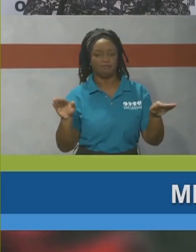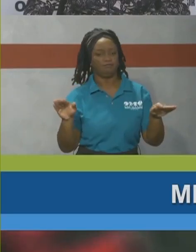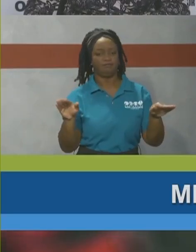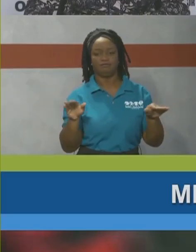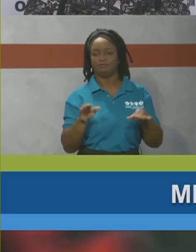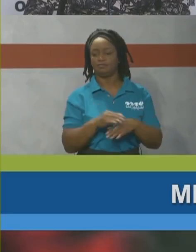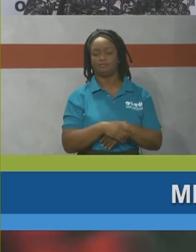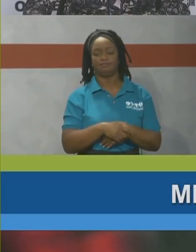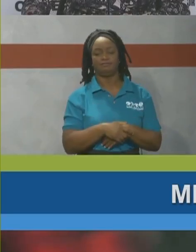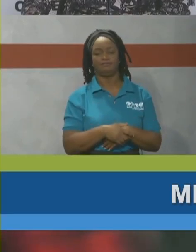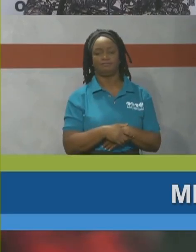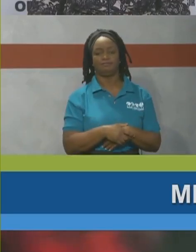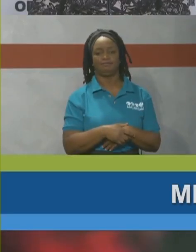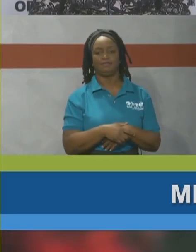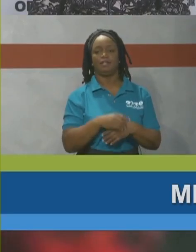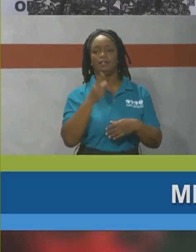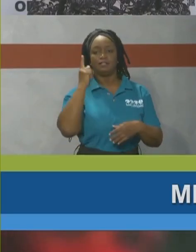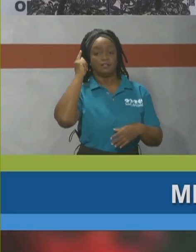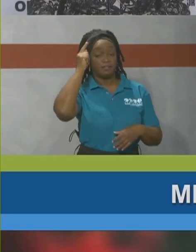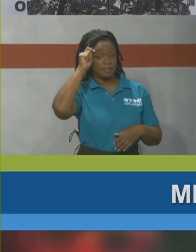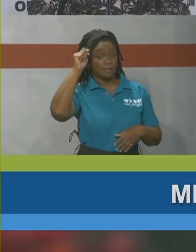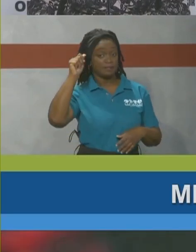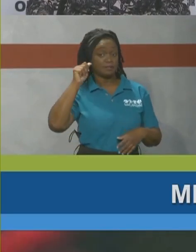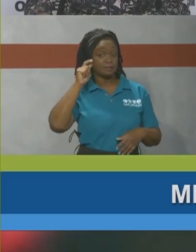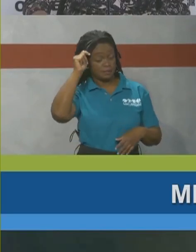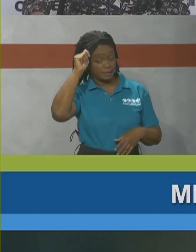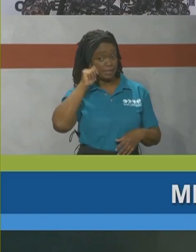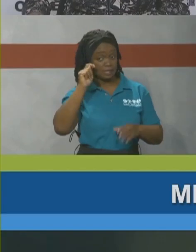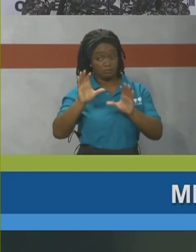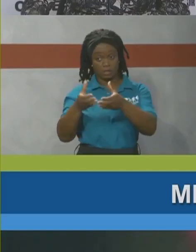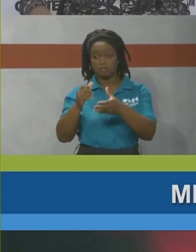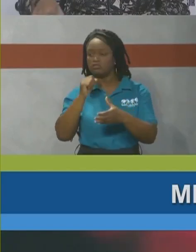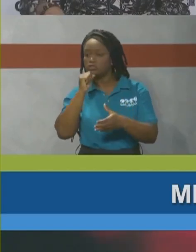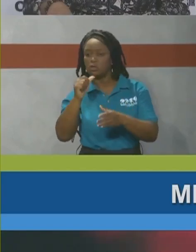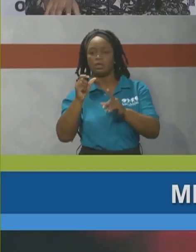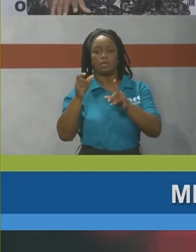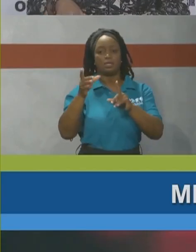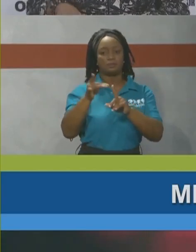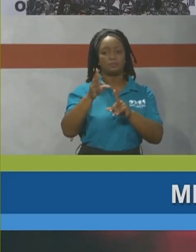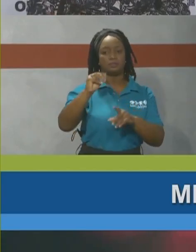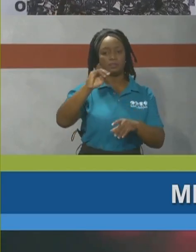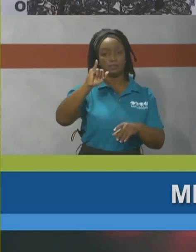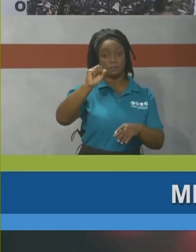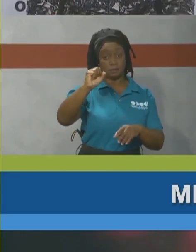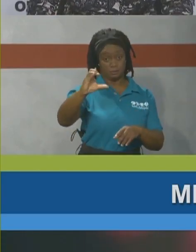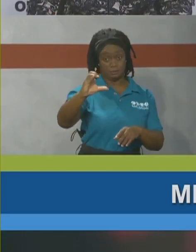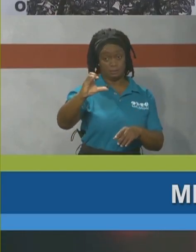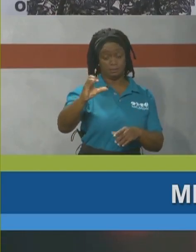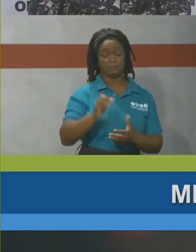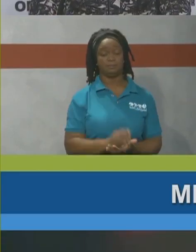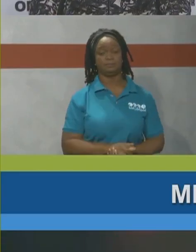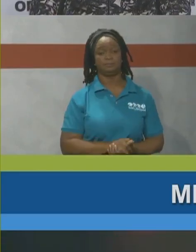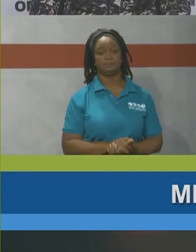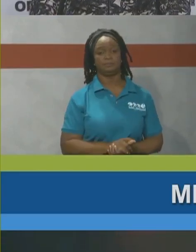that adolescent age group. It's been nothing with MIS-C. So MIS-C and vaccines are having a definite impact right there.